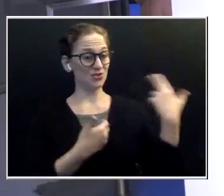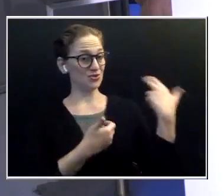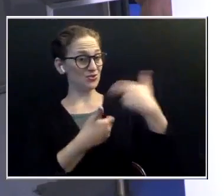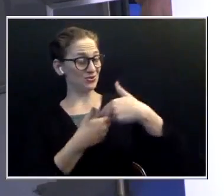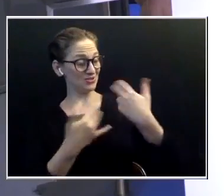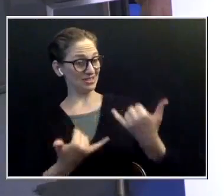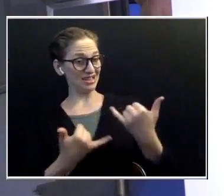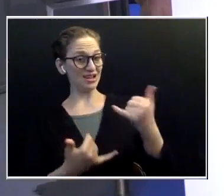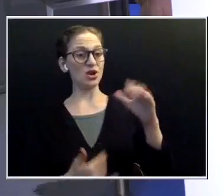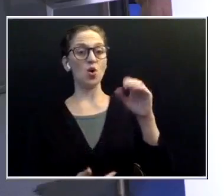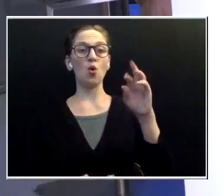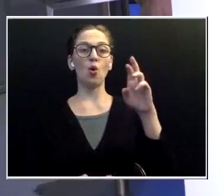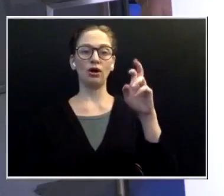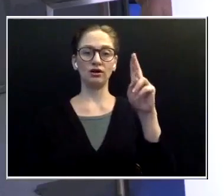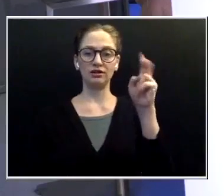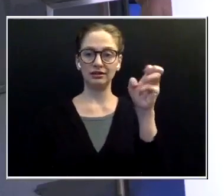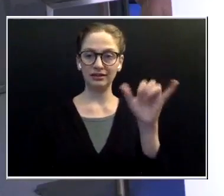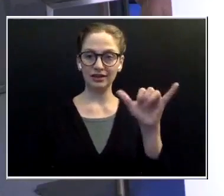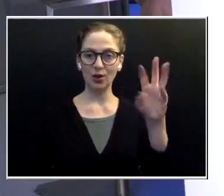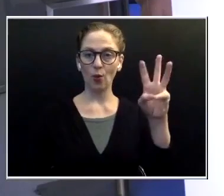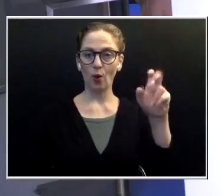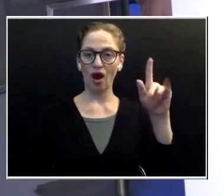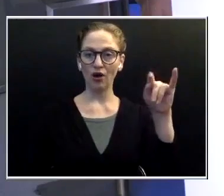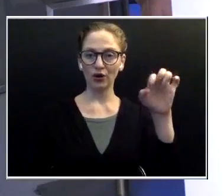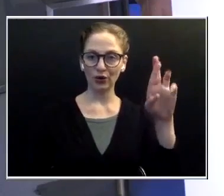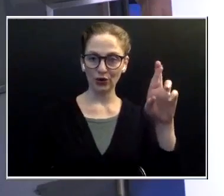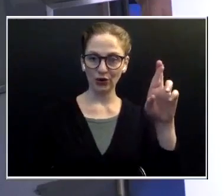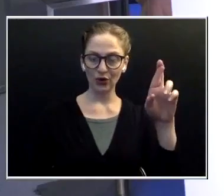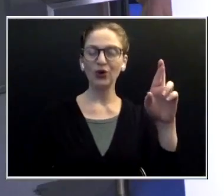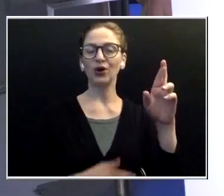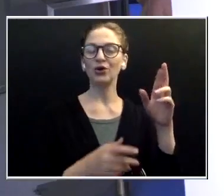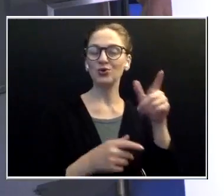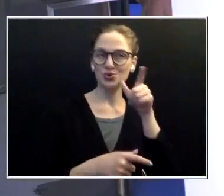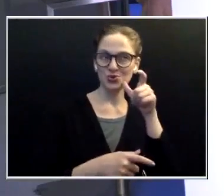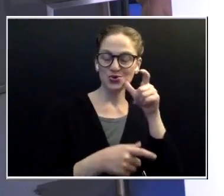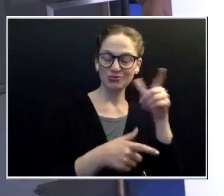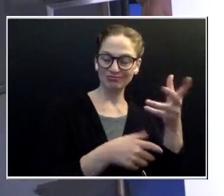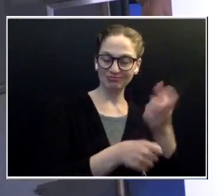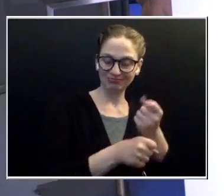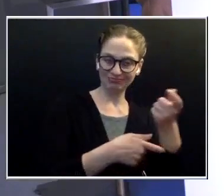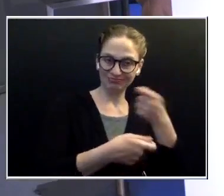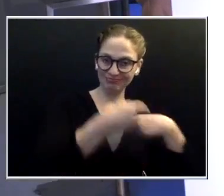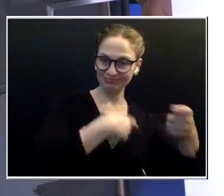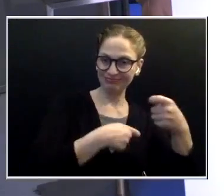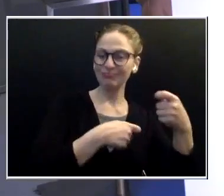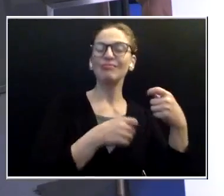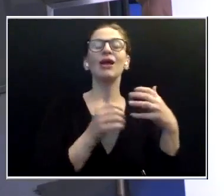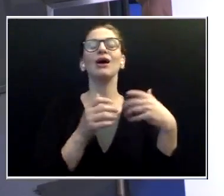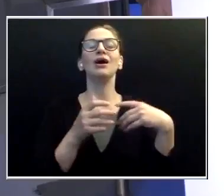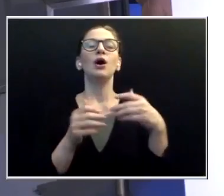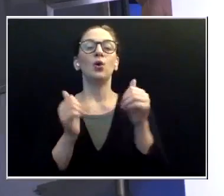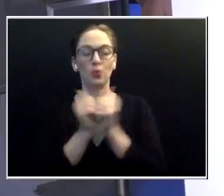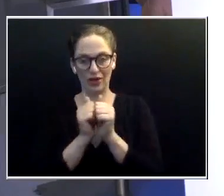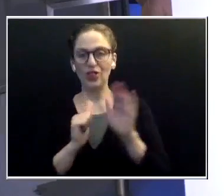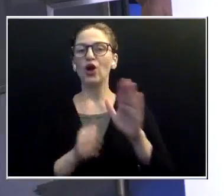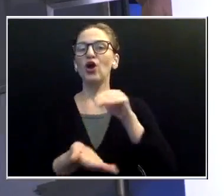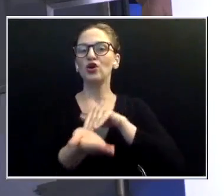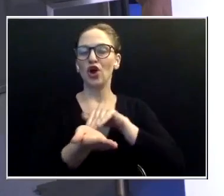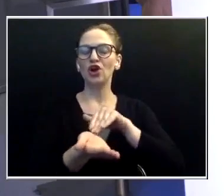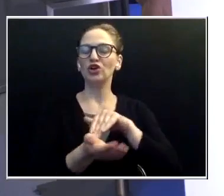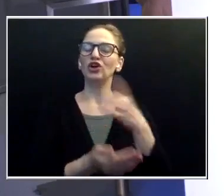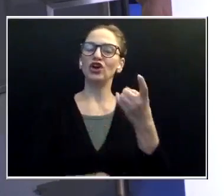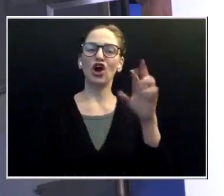FMT, along with her doctor, Dr. Shadi Hamda. He is a gastroenterologist here at the health system who performed